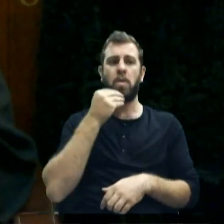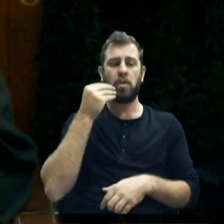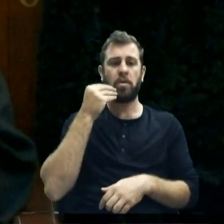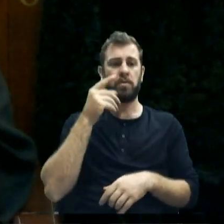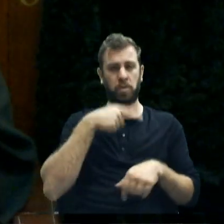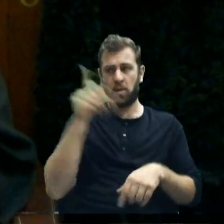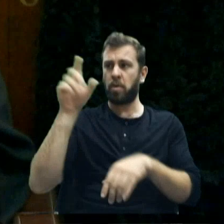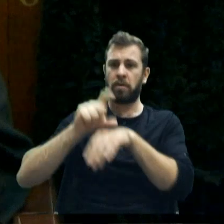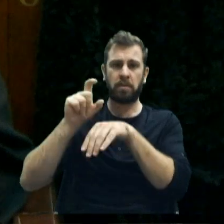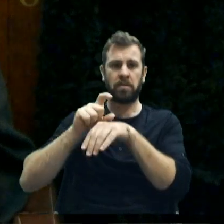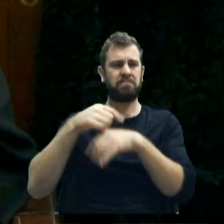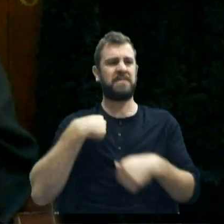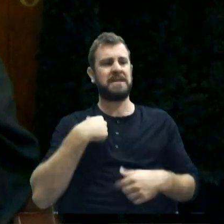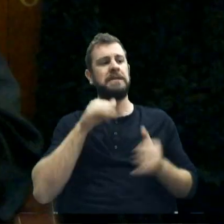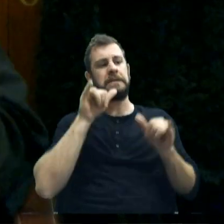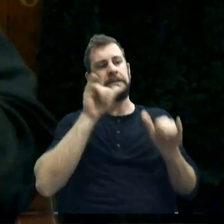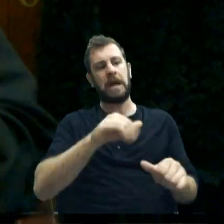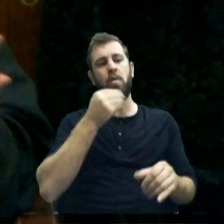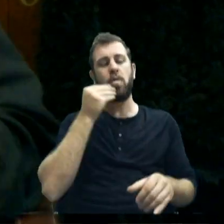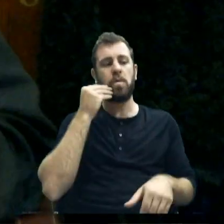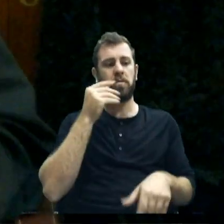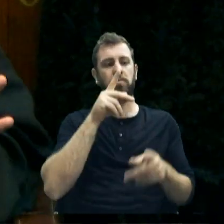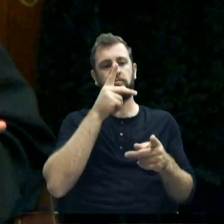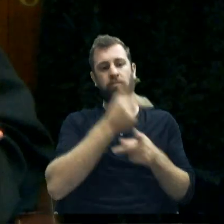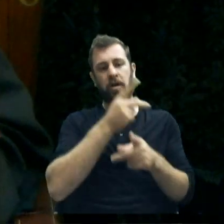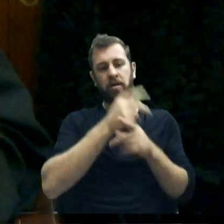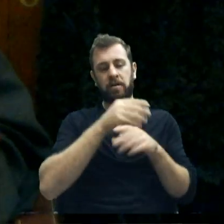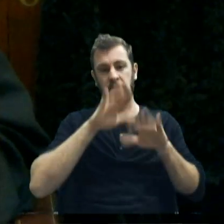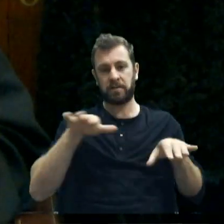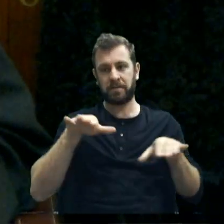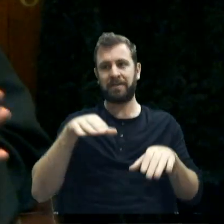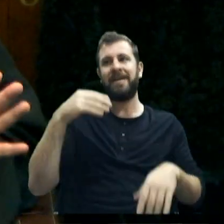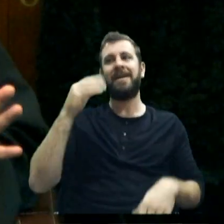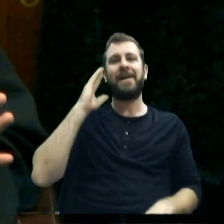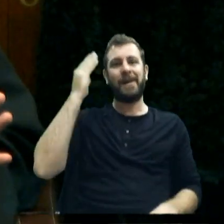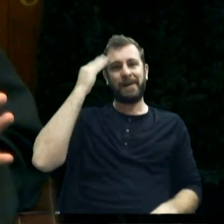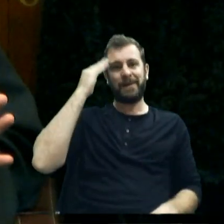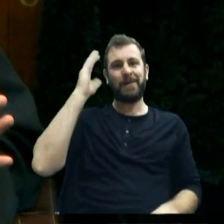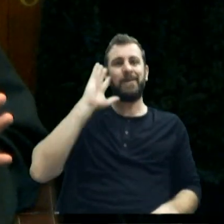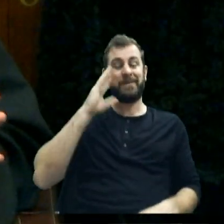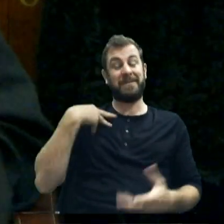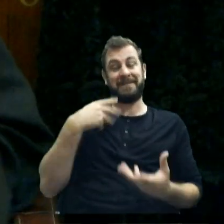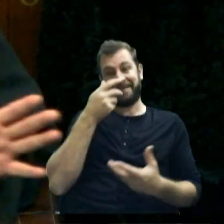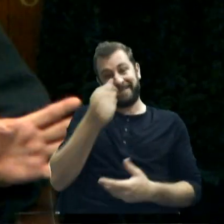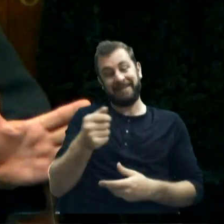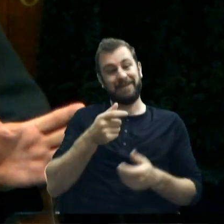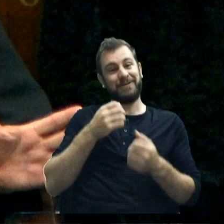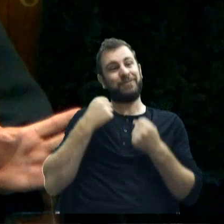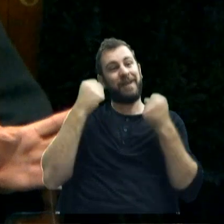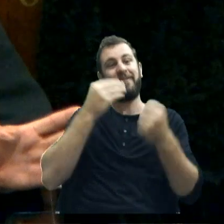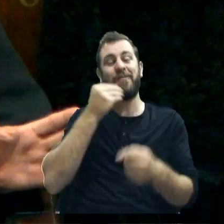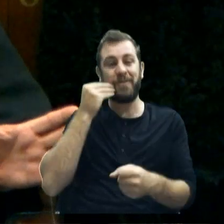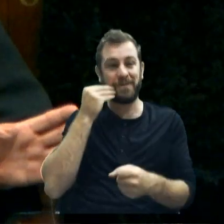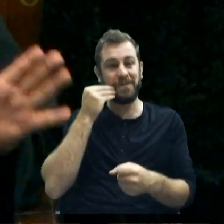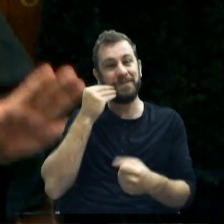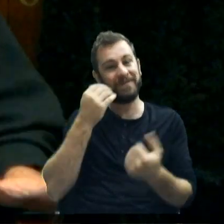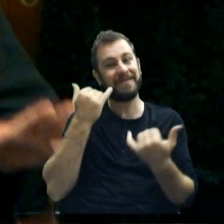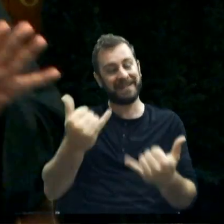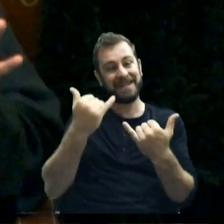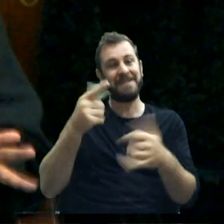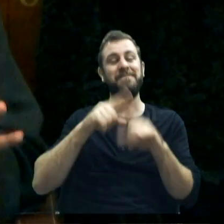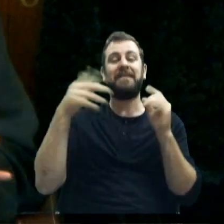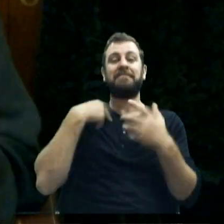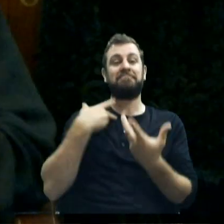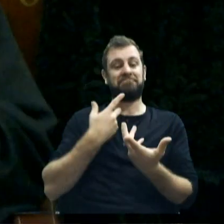kids. And I know it's going to be a very interesting drive home tonight, and I'm sorry about that. I don't mean to cause problems. But this is